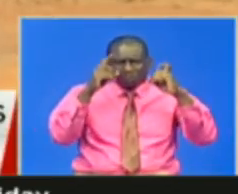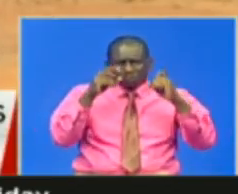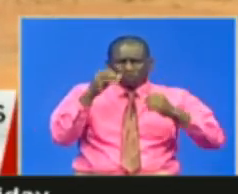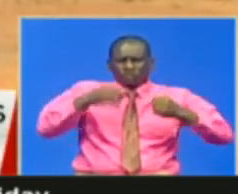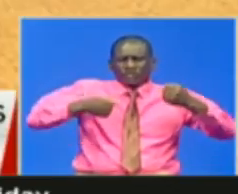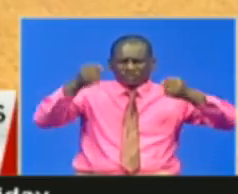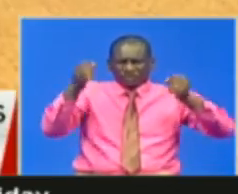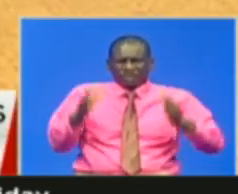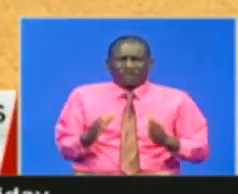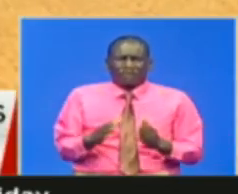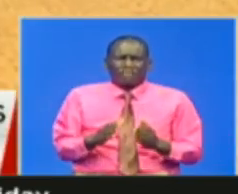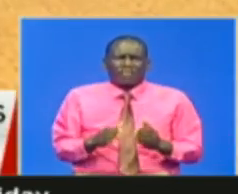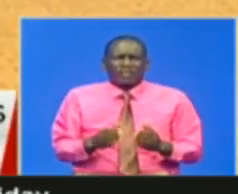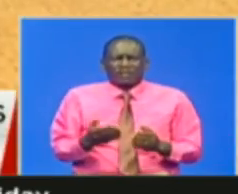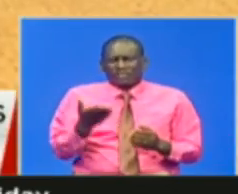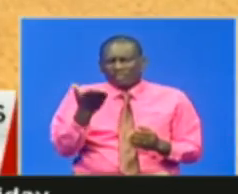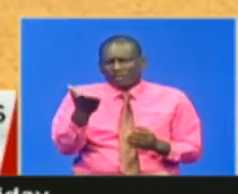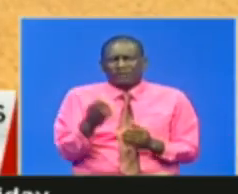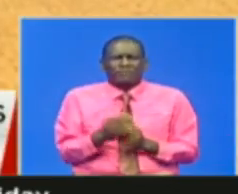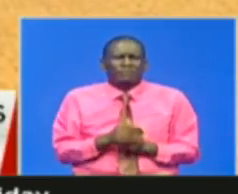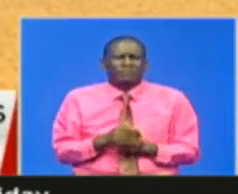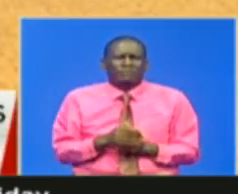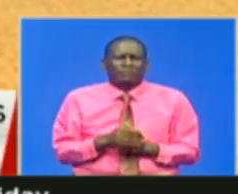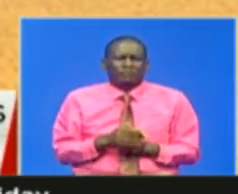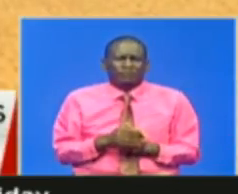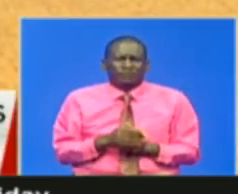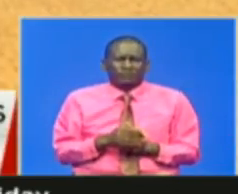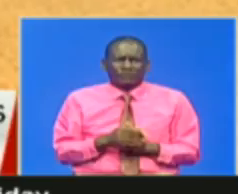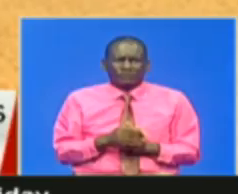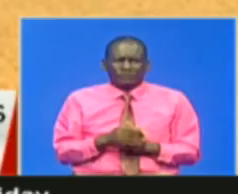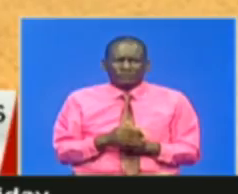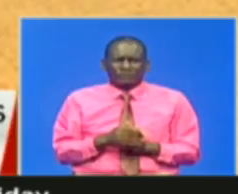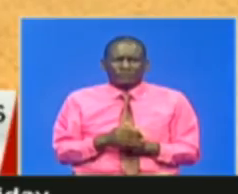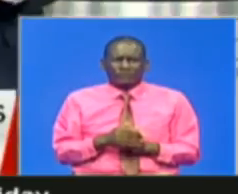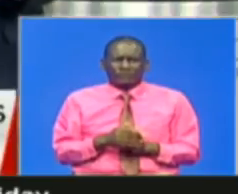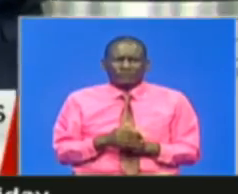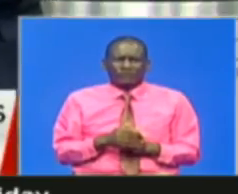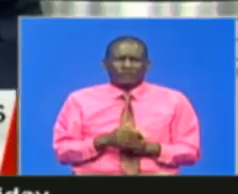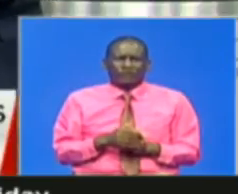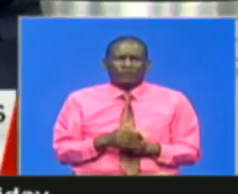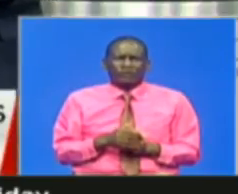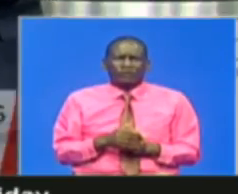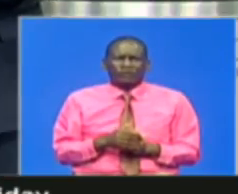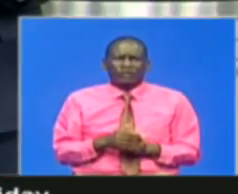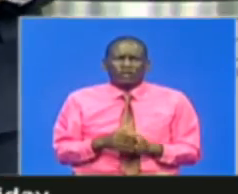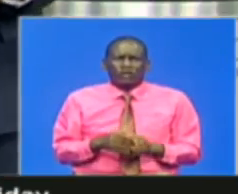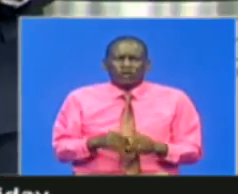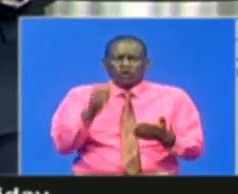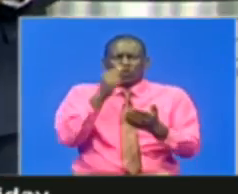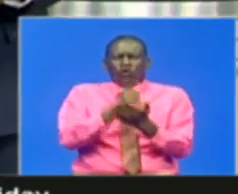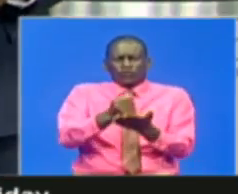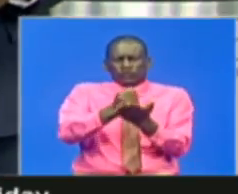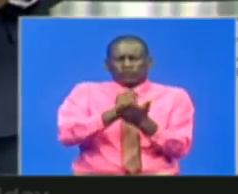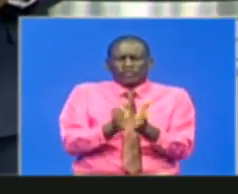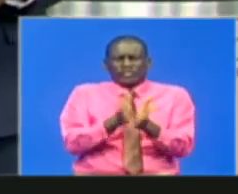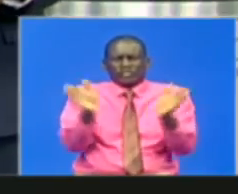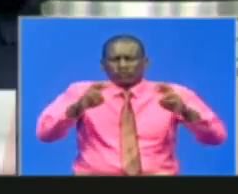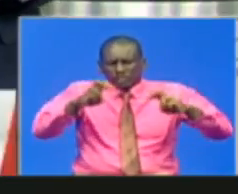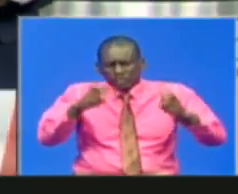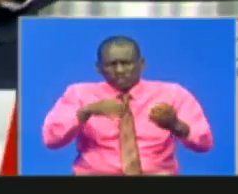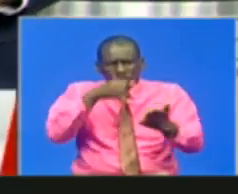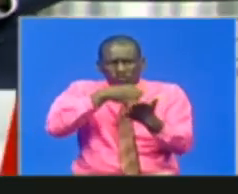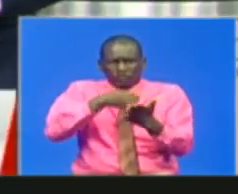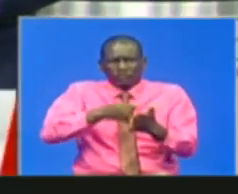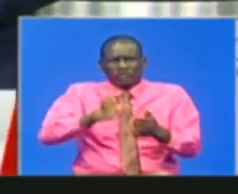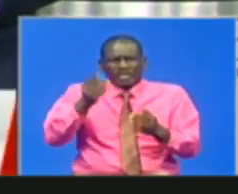the driver displayed. The Office of the Auditor General is looking to involve Kenyans